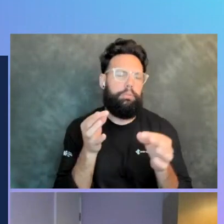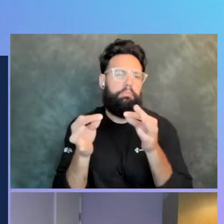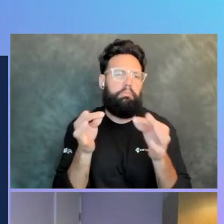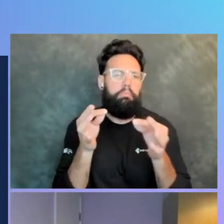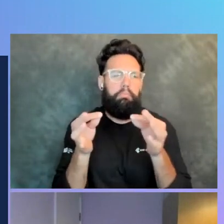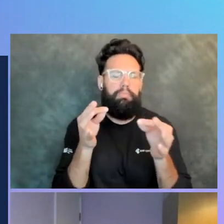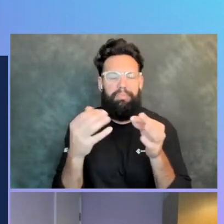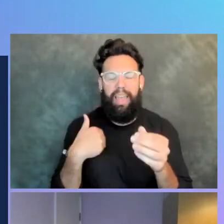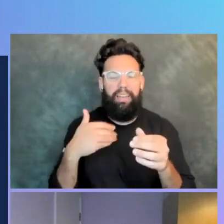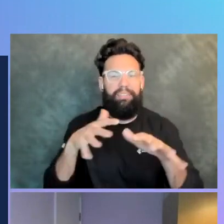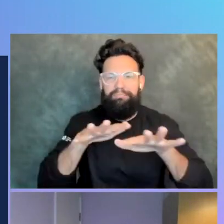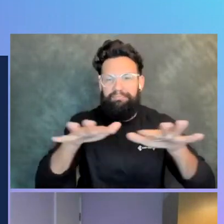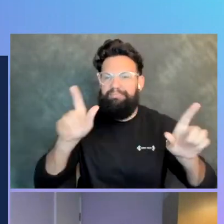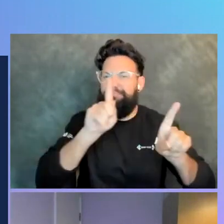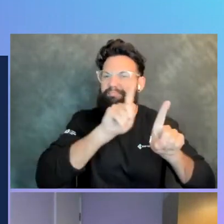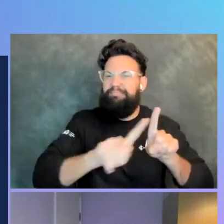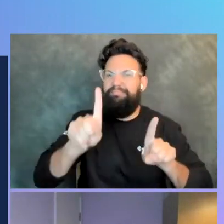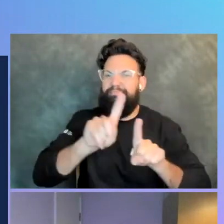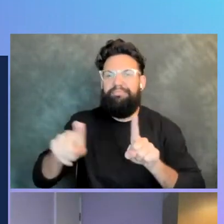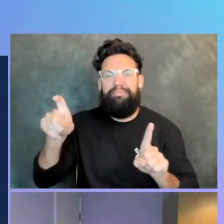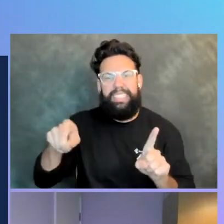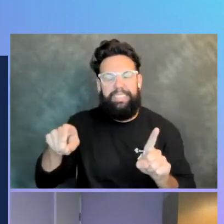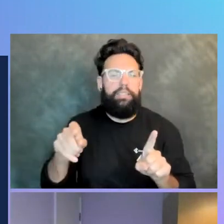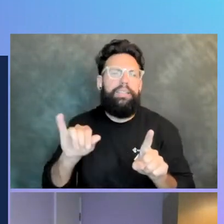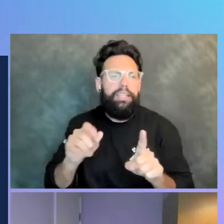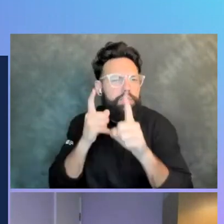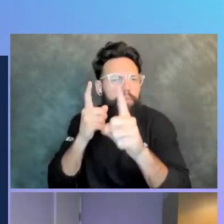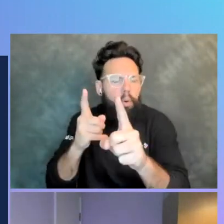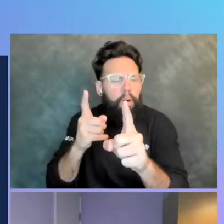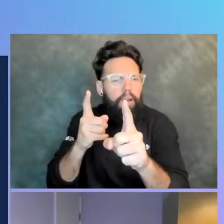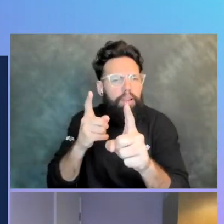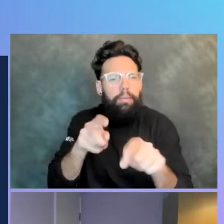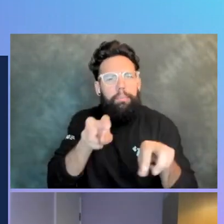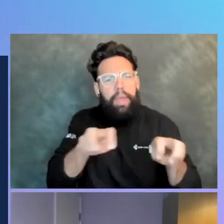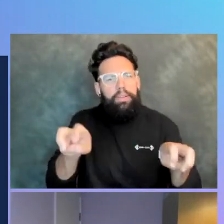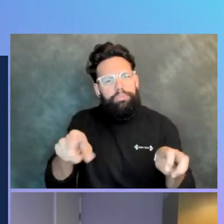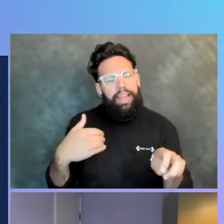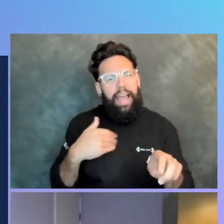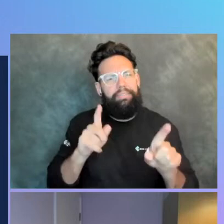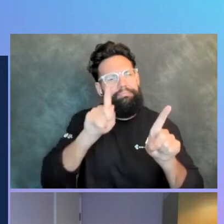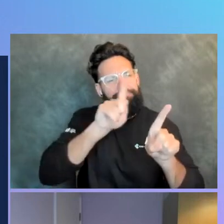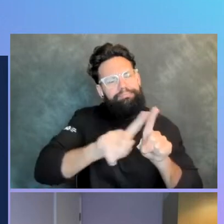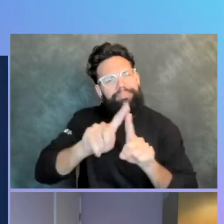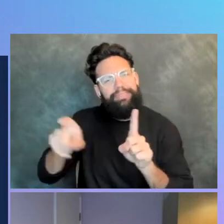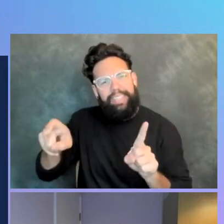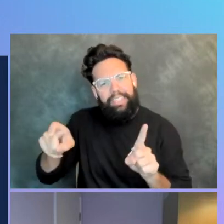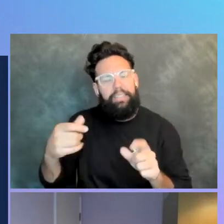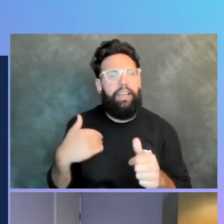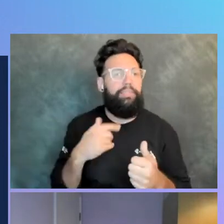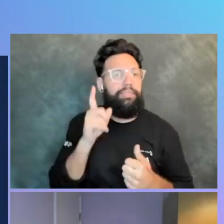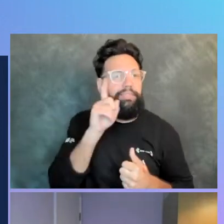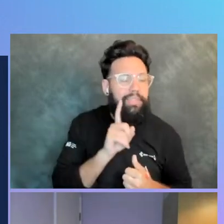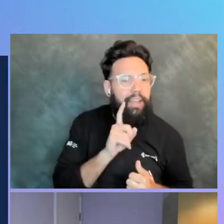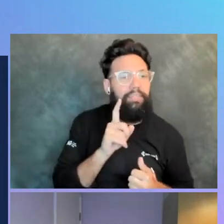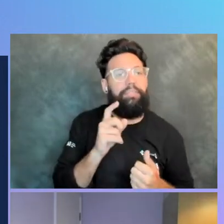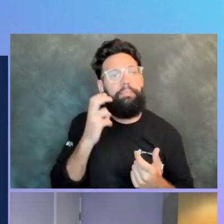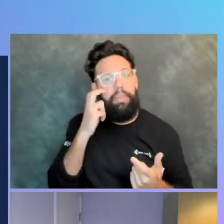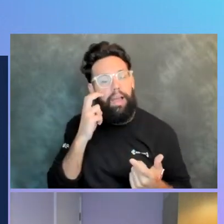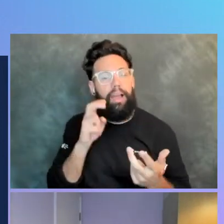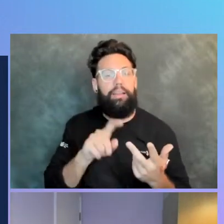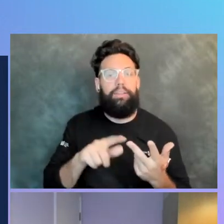different needs, as you would hope from a panel. So people who are hard of hearing, blind, low vision,